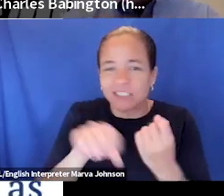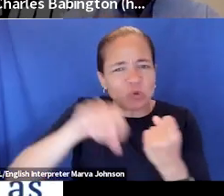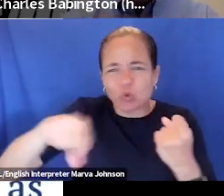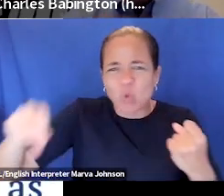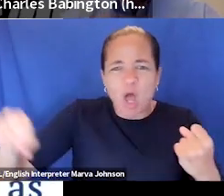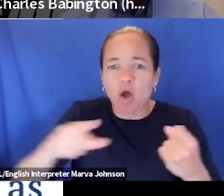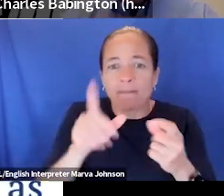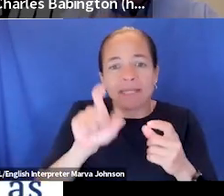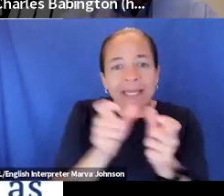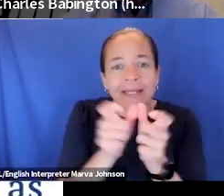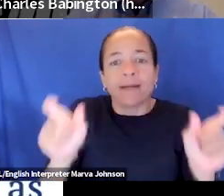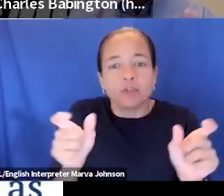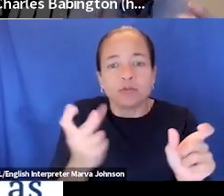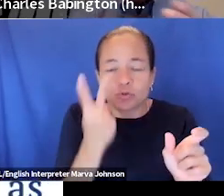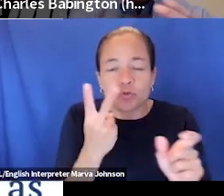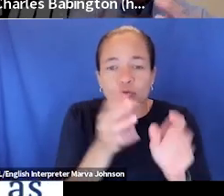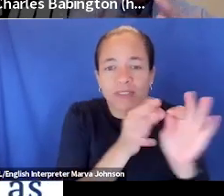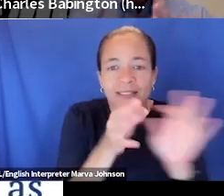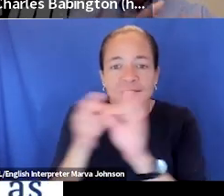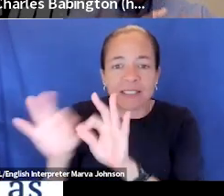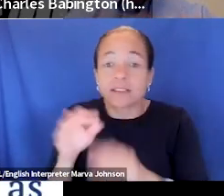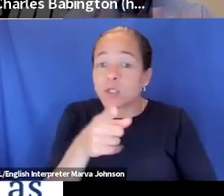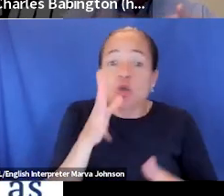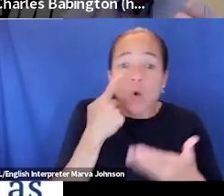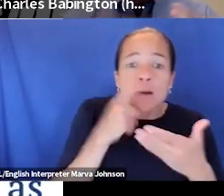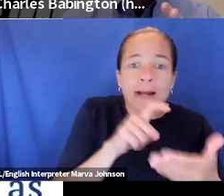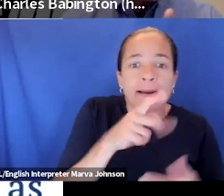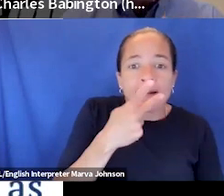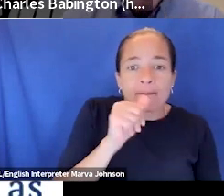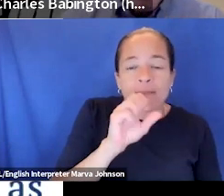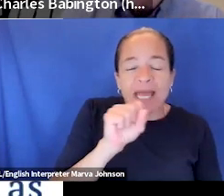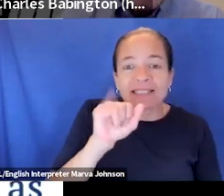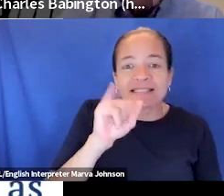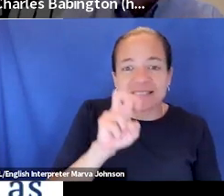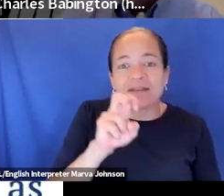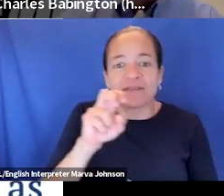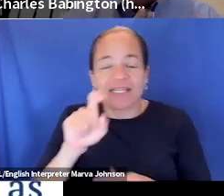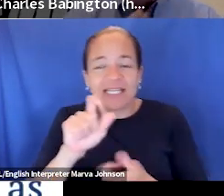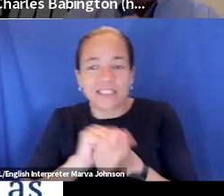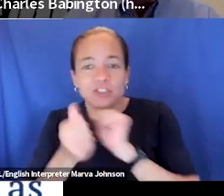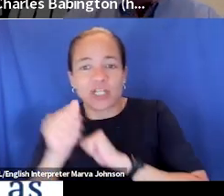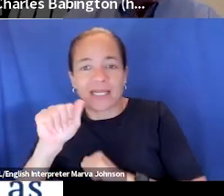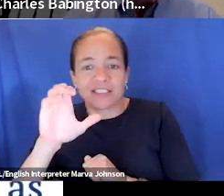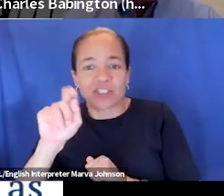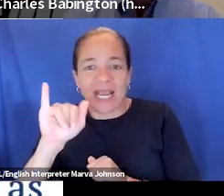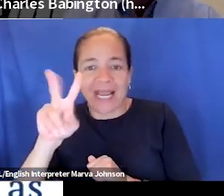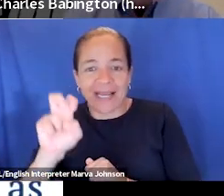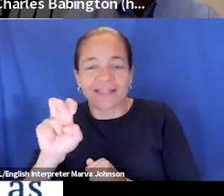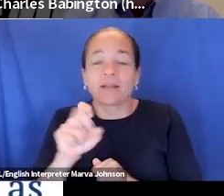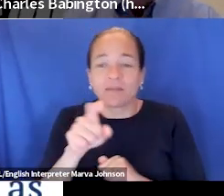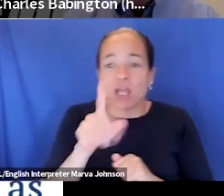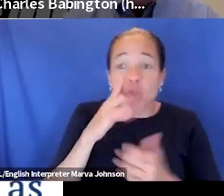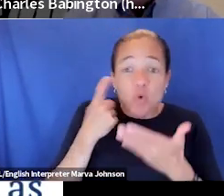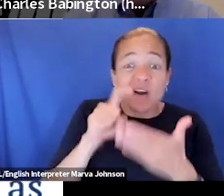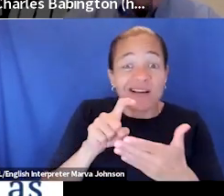oh, this is passive voice. I can change this to active voice. You're going to find quite possibly some